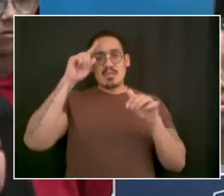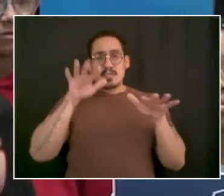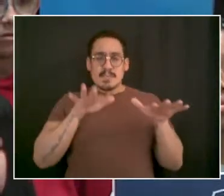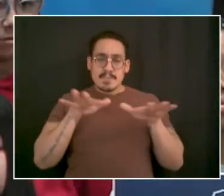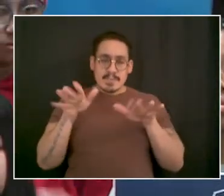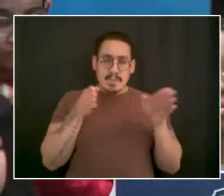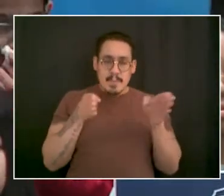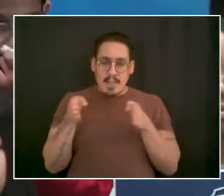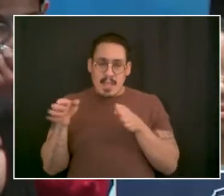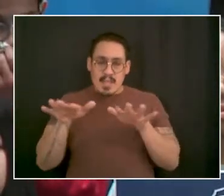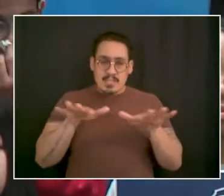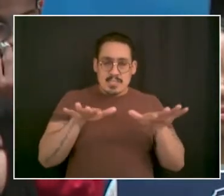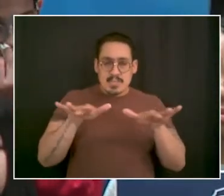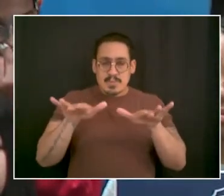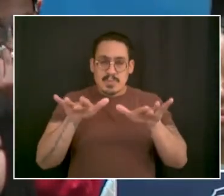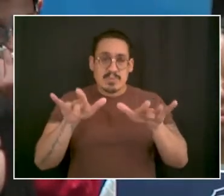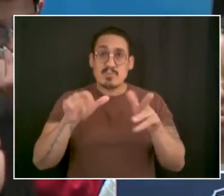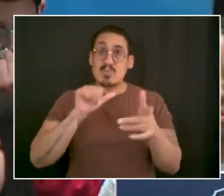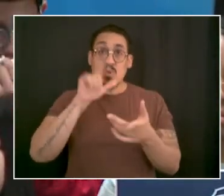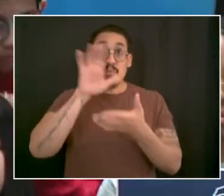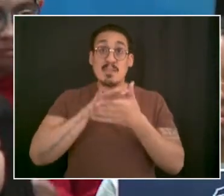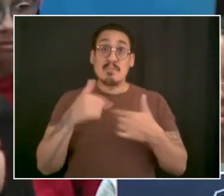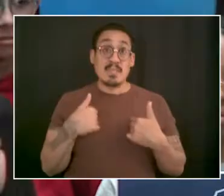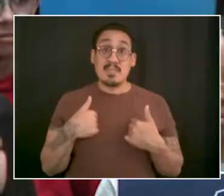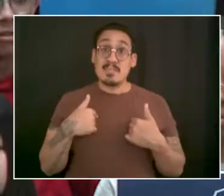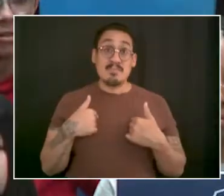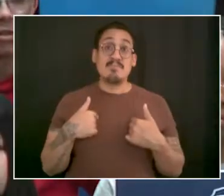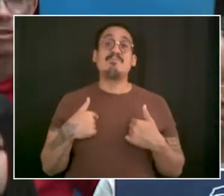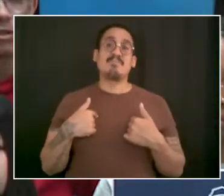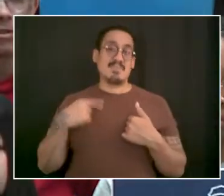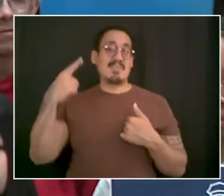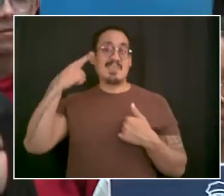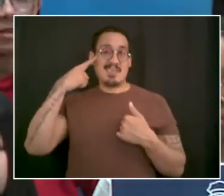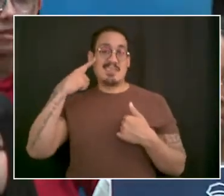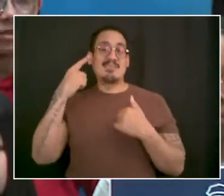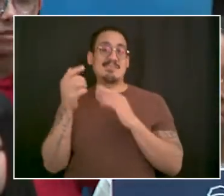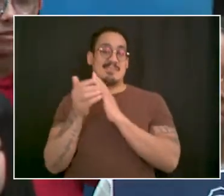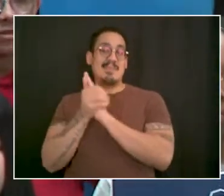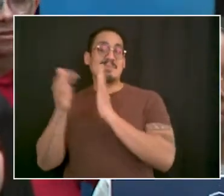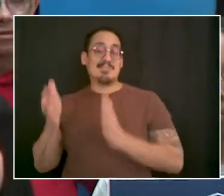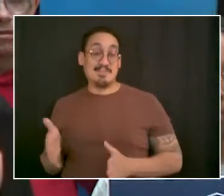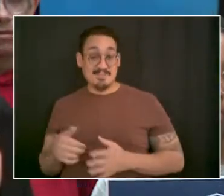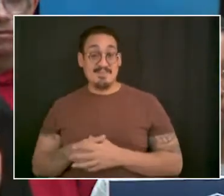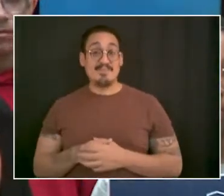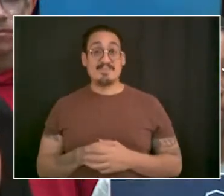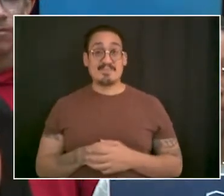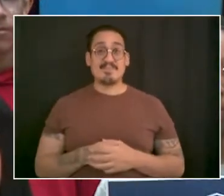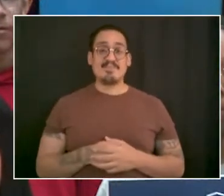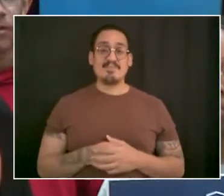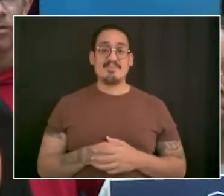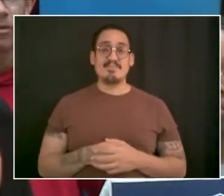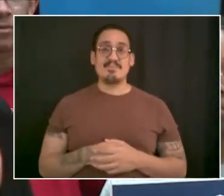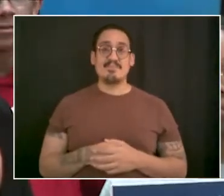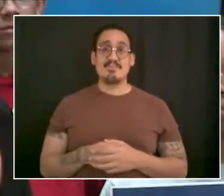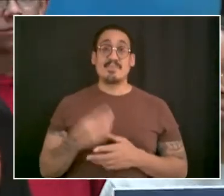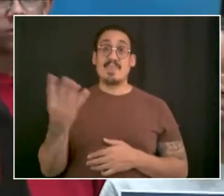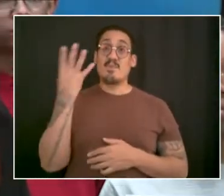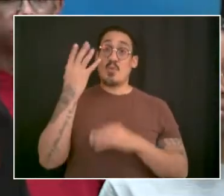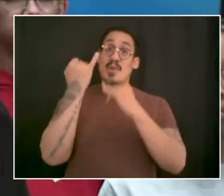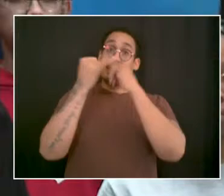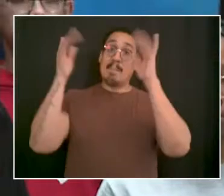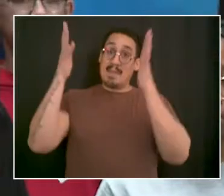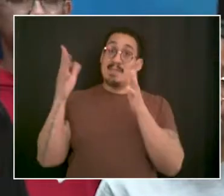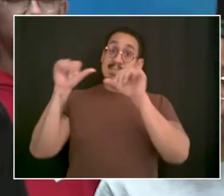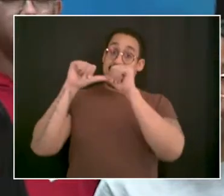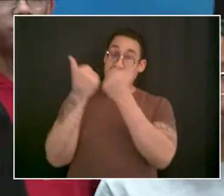listen to the experts. The 4 internationally recognized independent agencies.